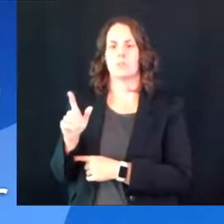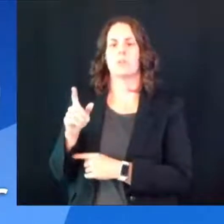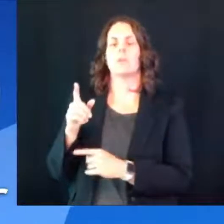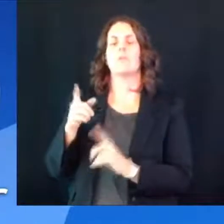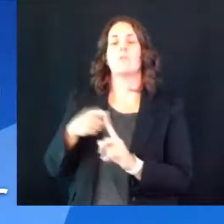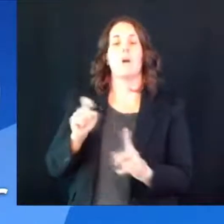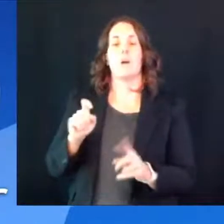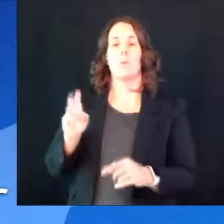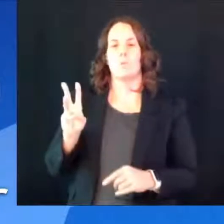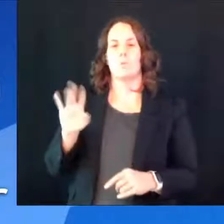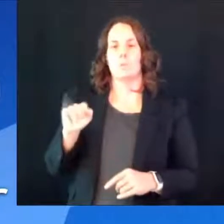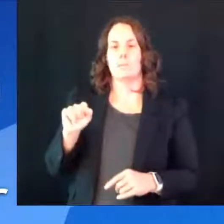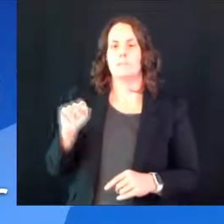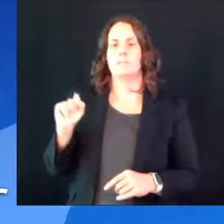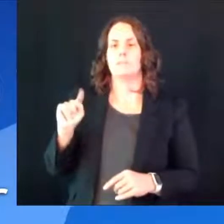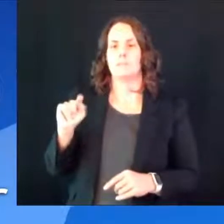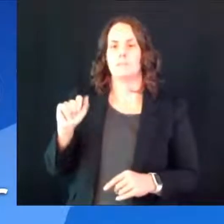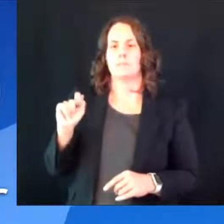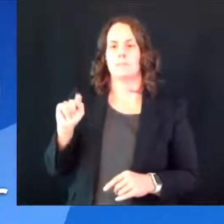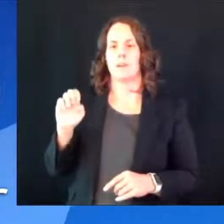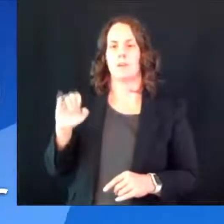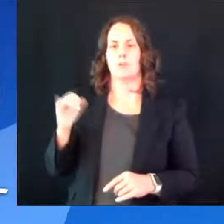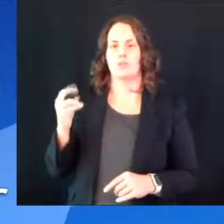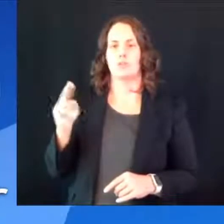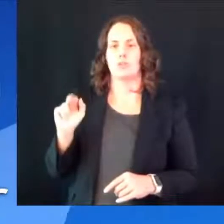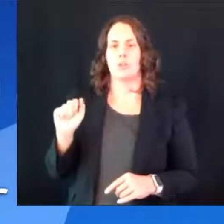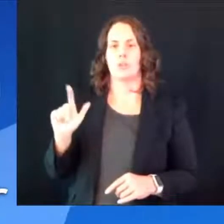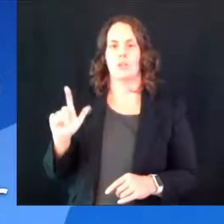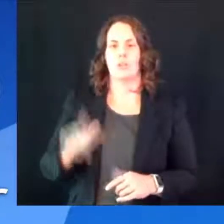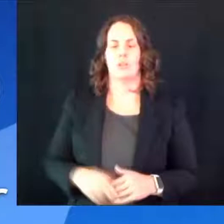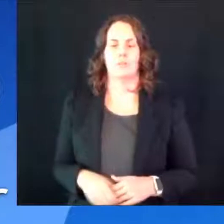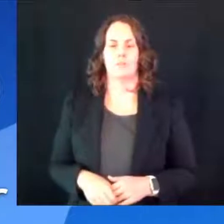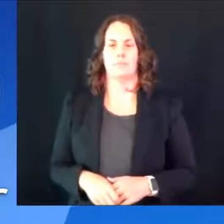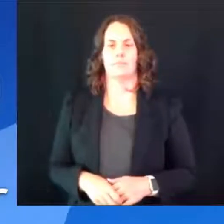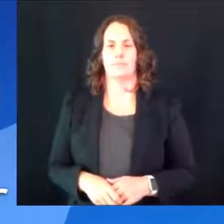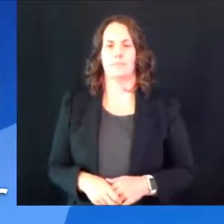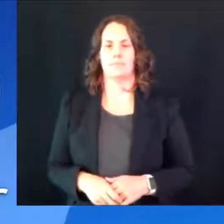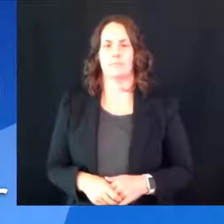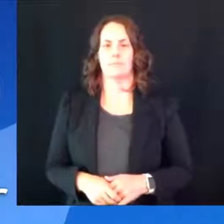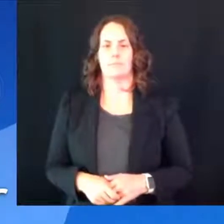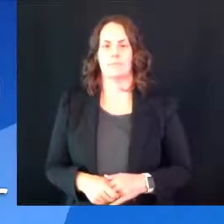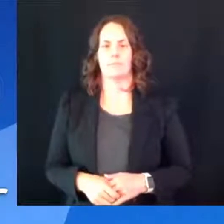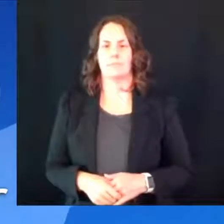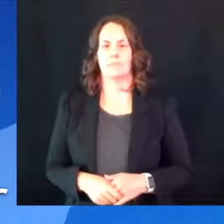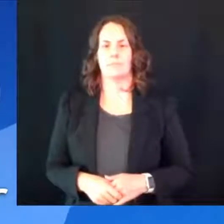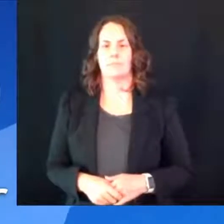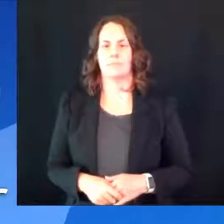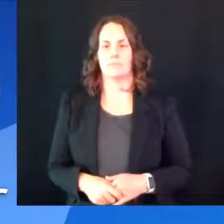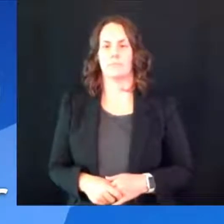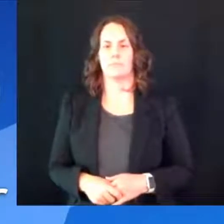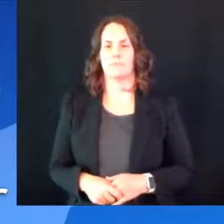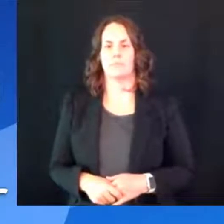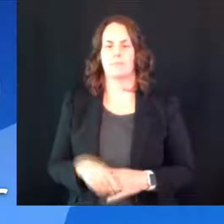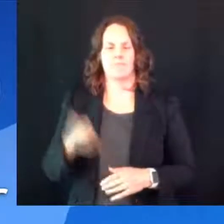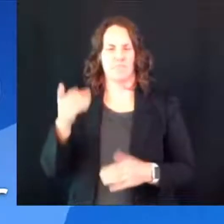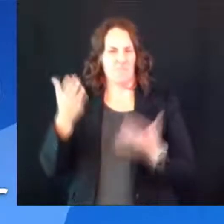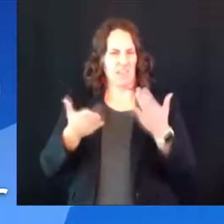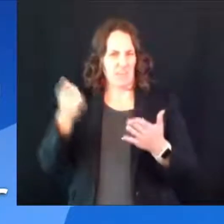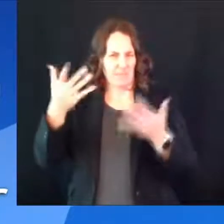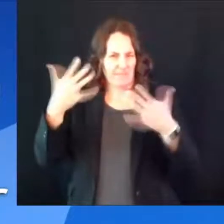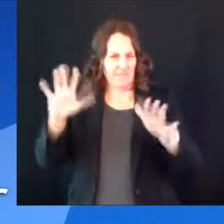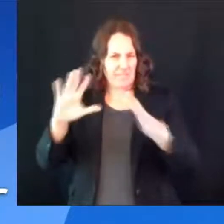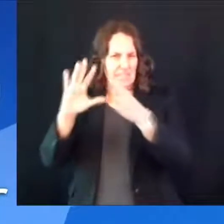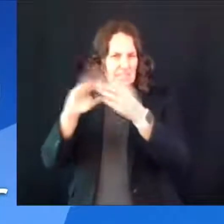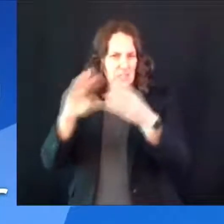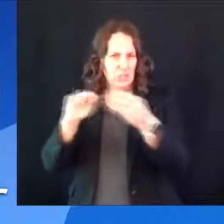Yeah, thank you very much for the call today. I think you just kind of touched a little bit on this, but I was wondering if you might be able to speak to, in regard to the advice you had